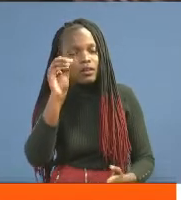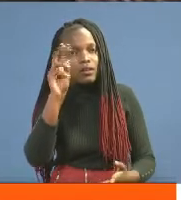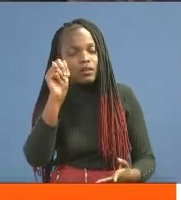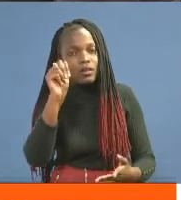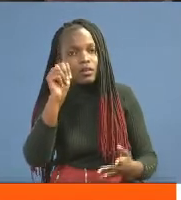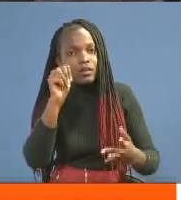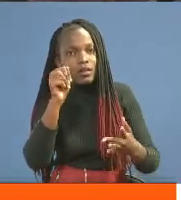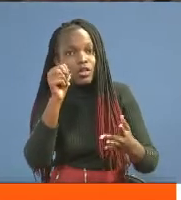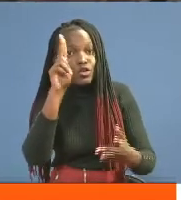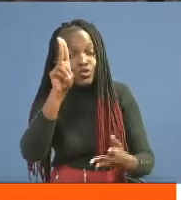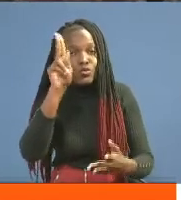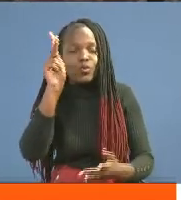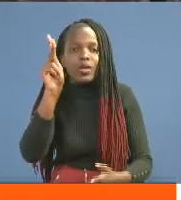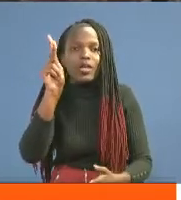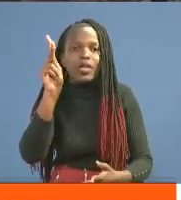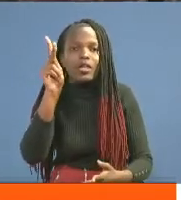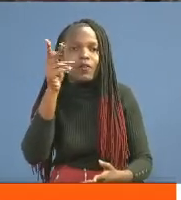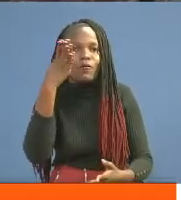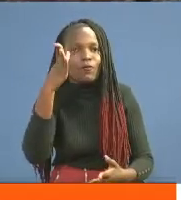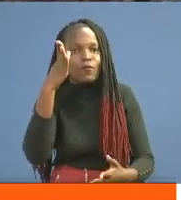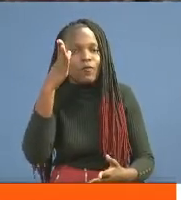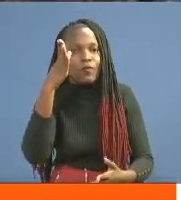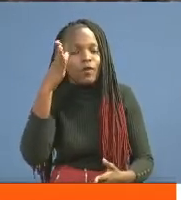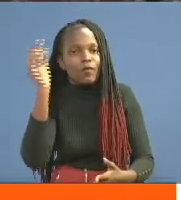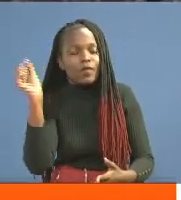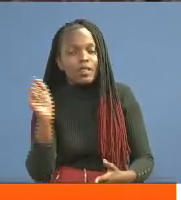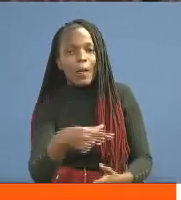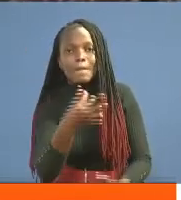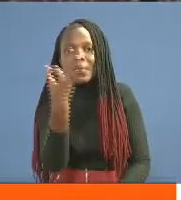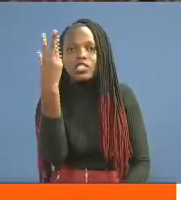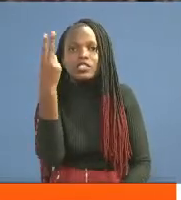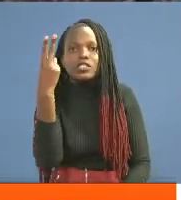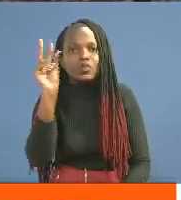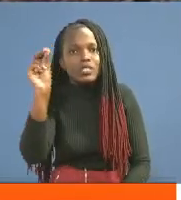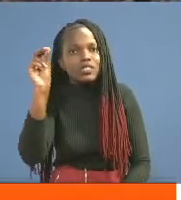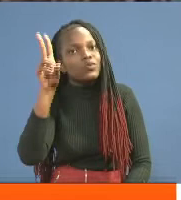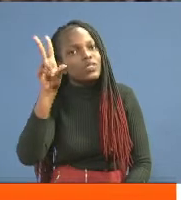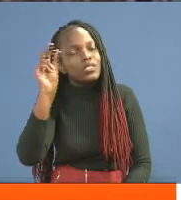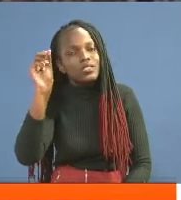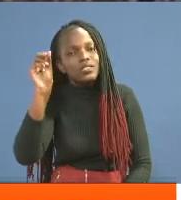United Kingdom, on the 5th of March 2020.